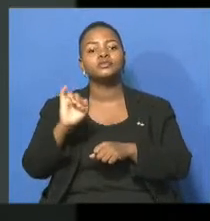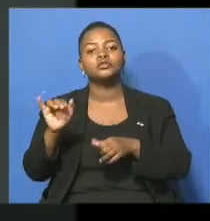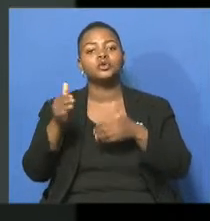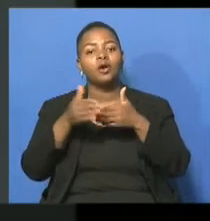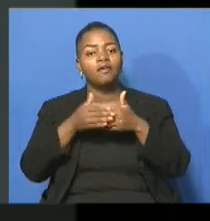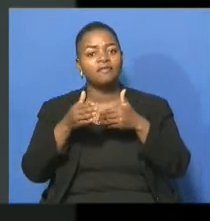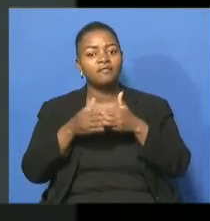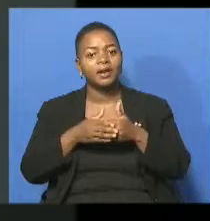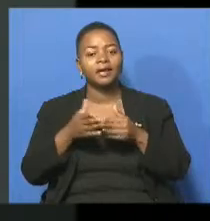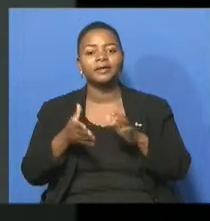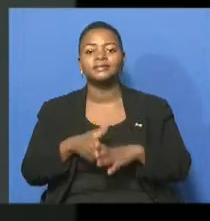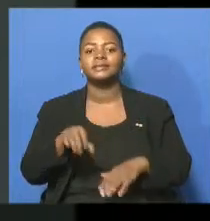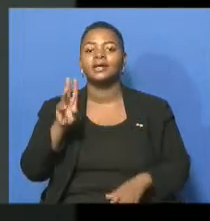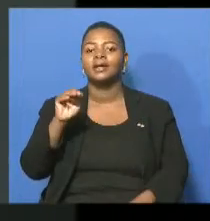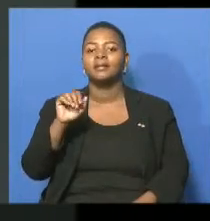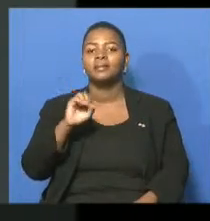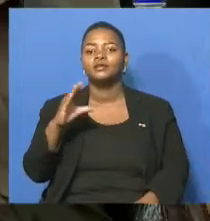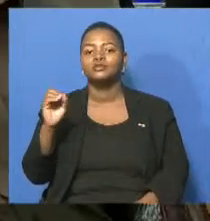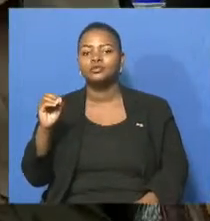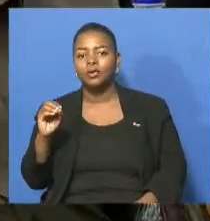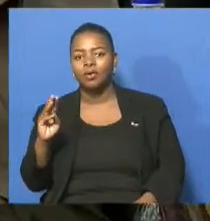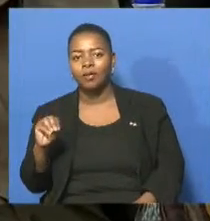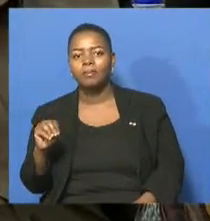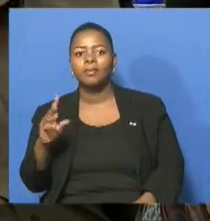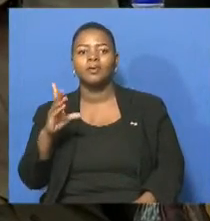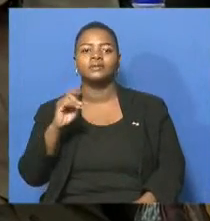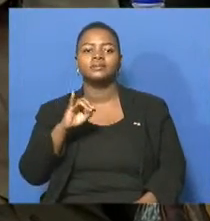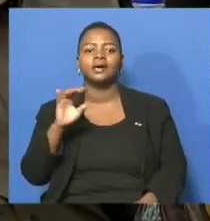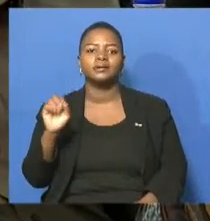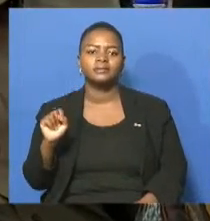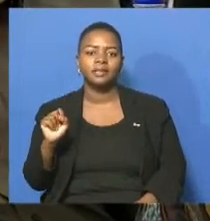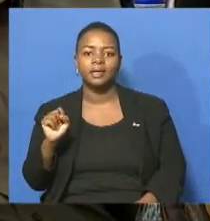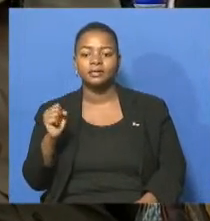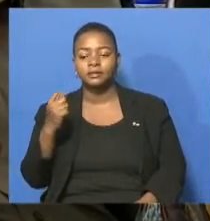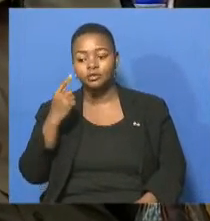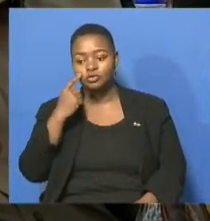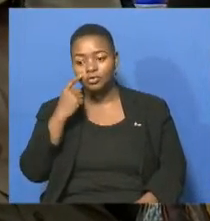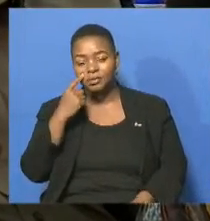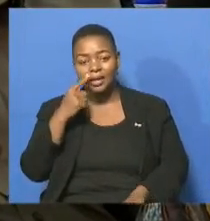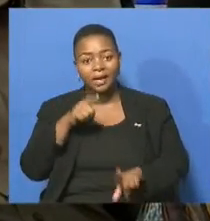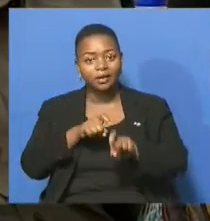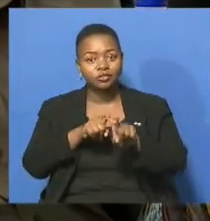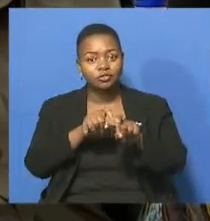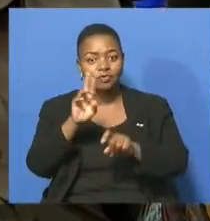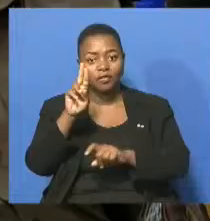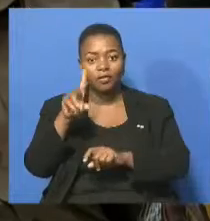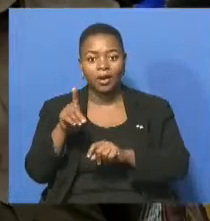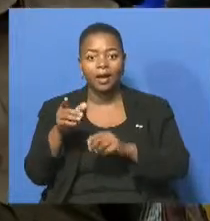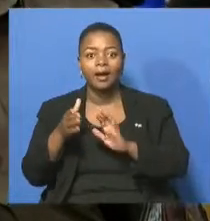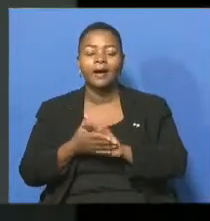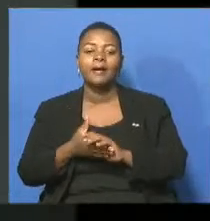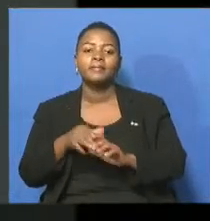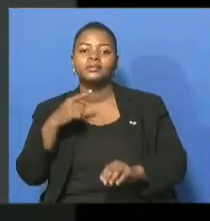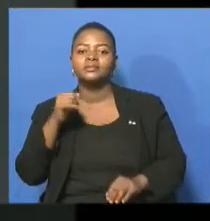at Masscom or in the DIS to track the partner to say,